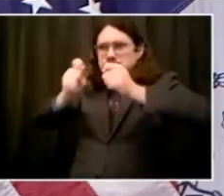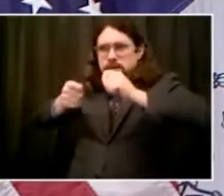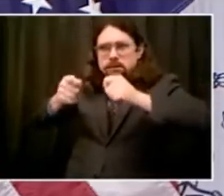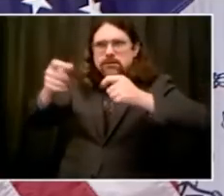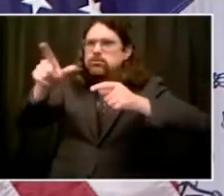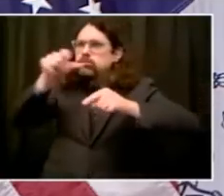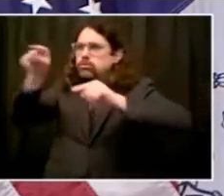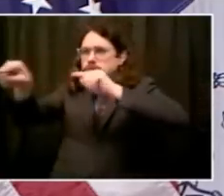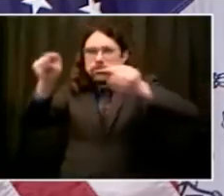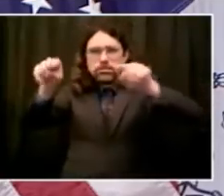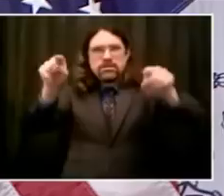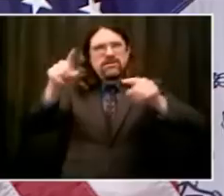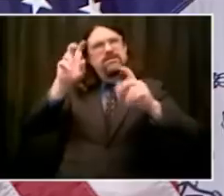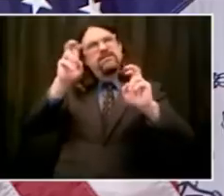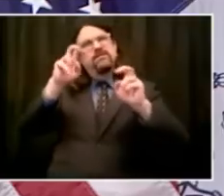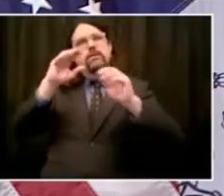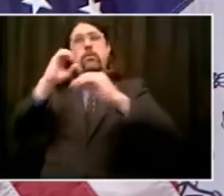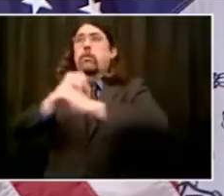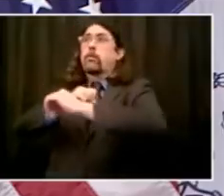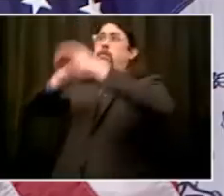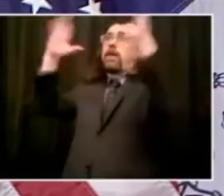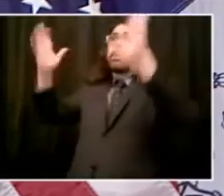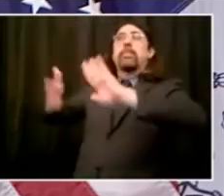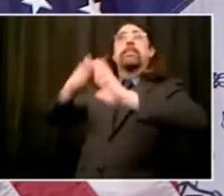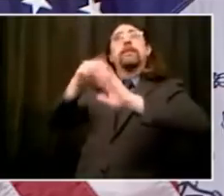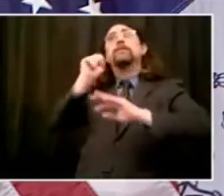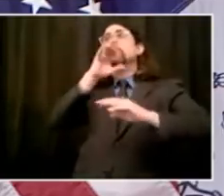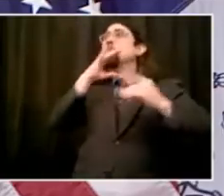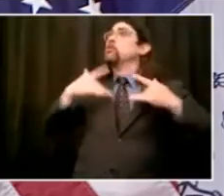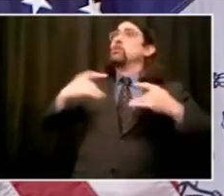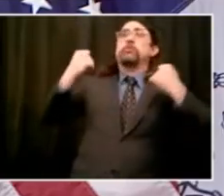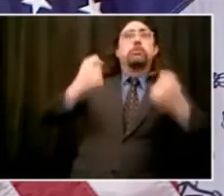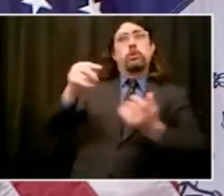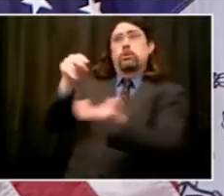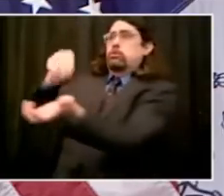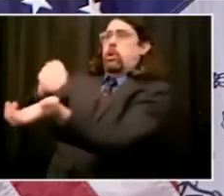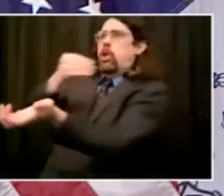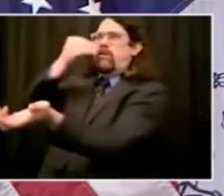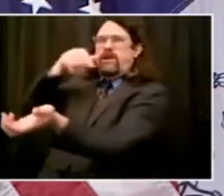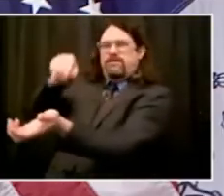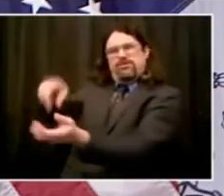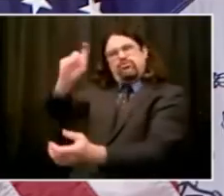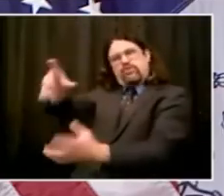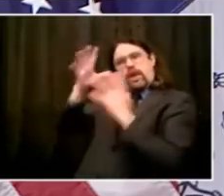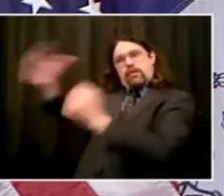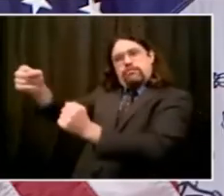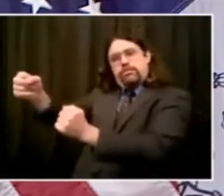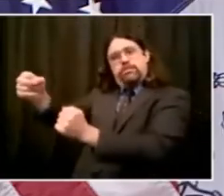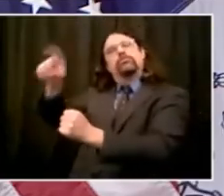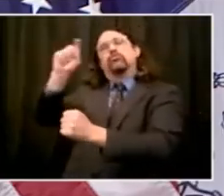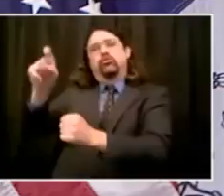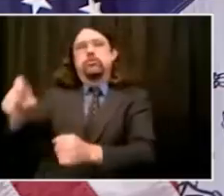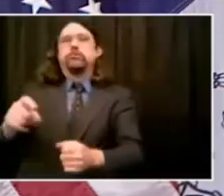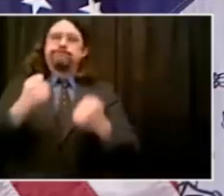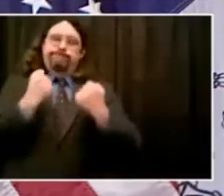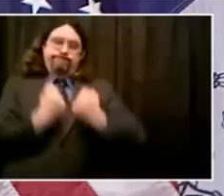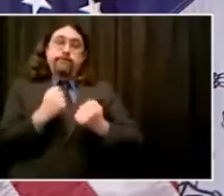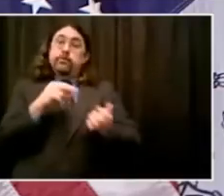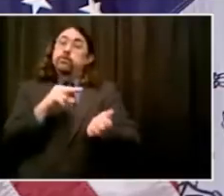true for some people in adult care or whether it's a different reality. Dr. Katz or Dr. Varma, you want to